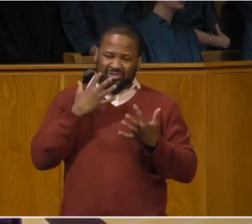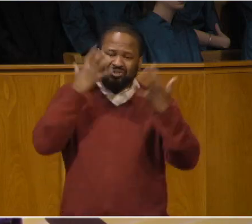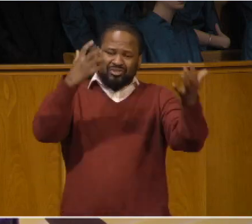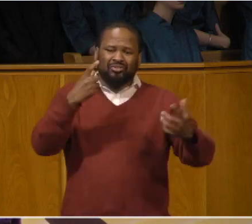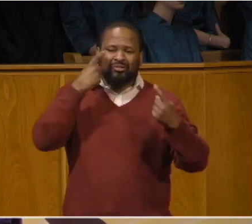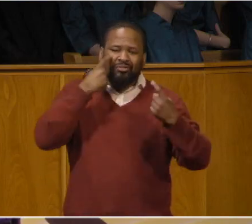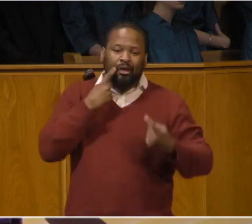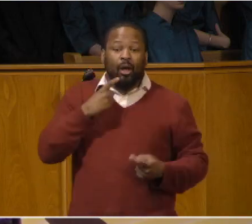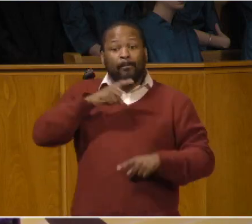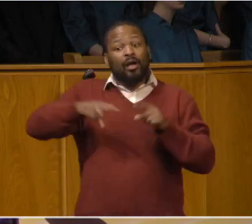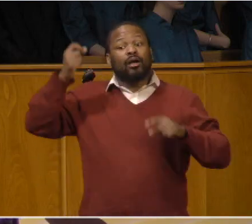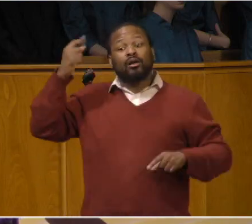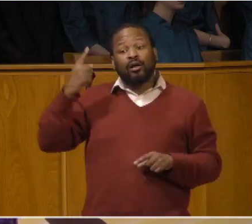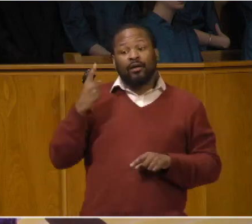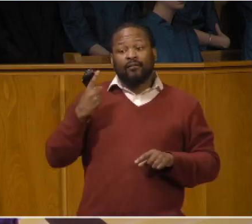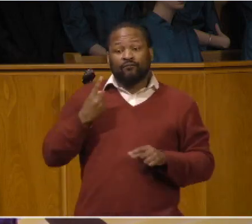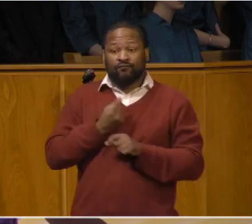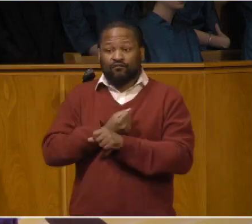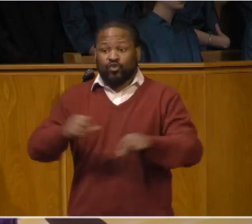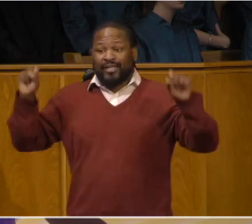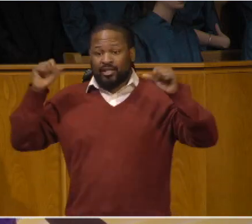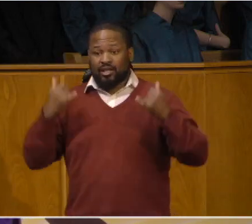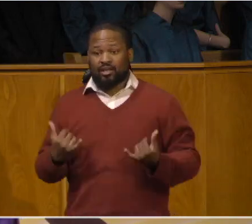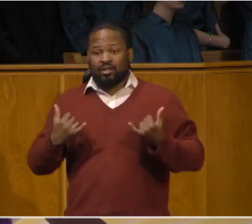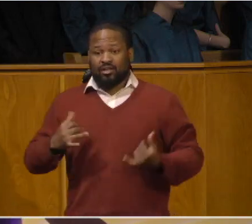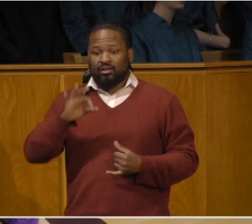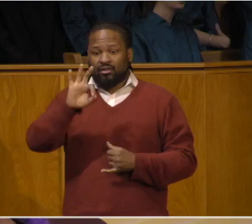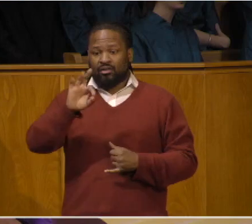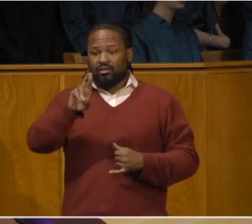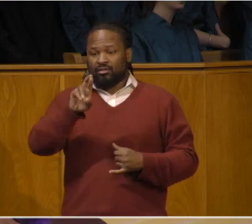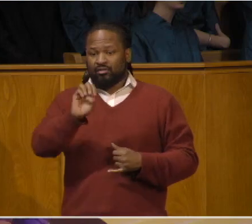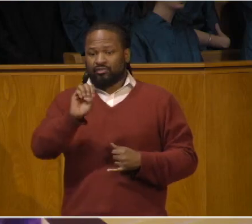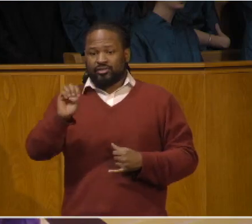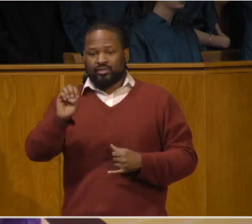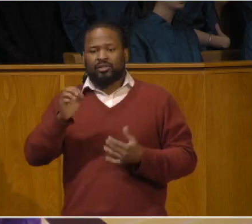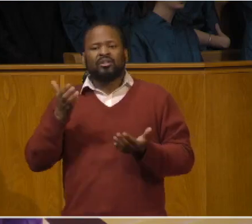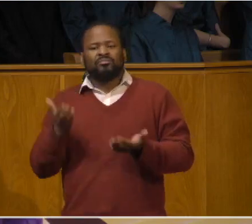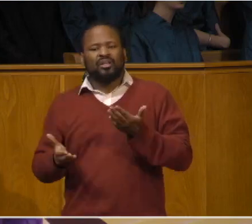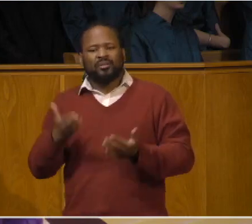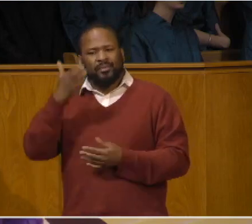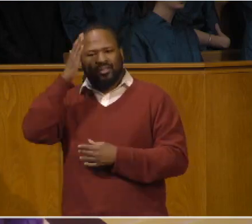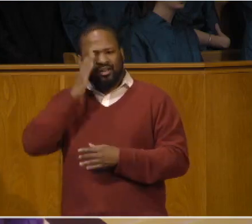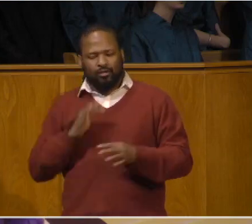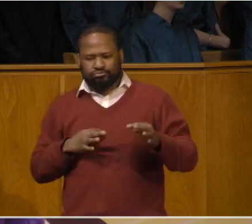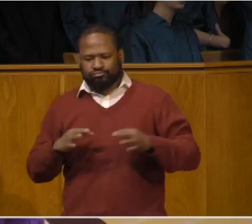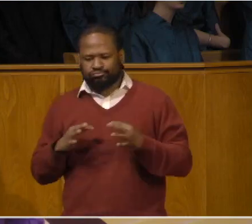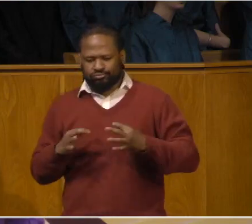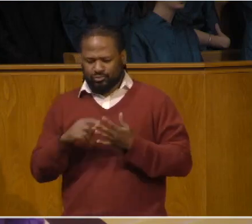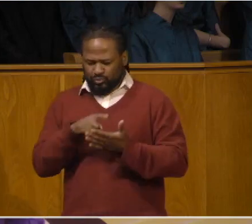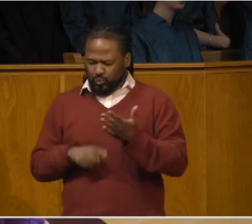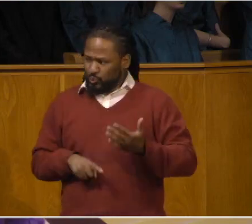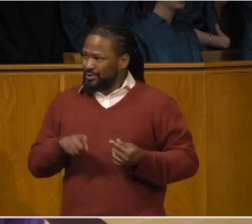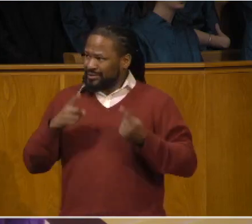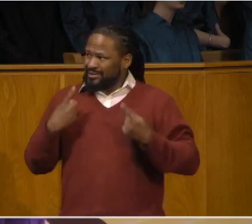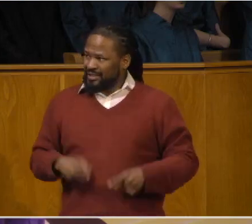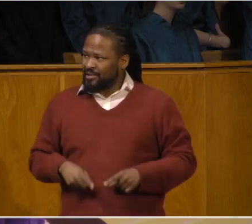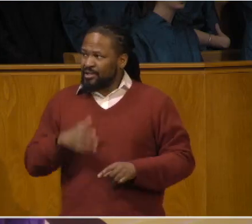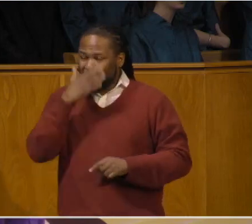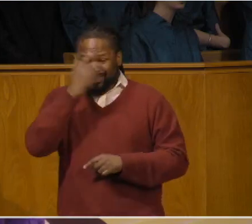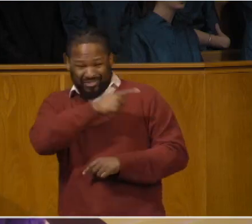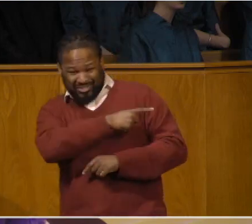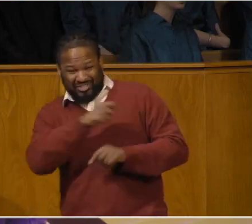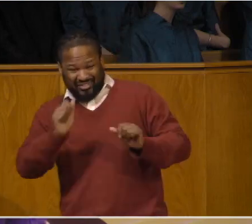She's free physically. Maybe God said how he said it and did what he did so that she could